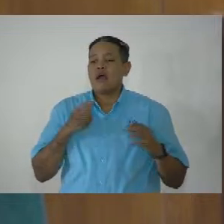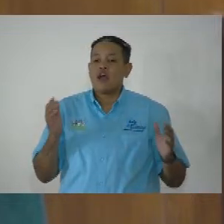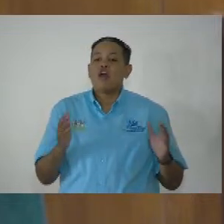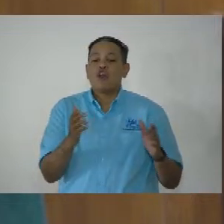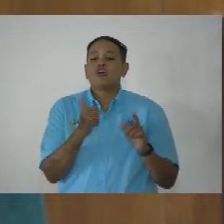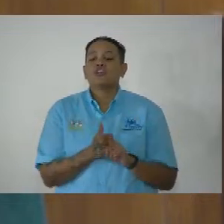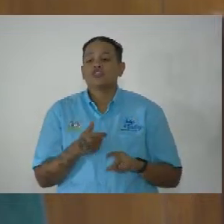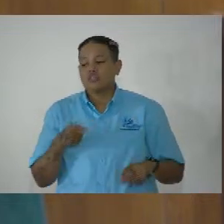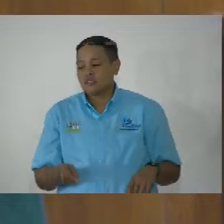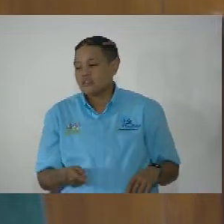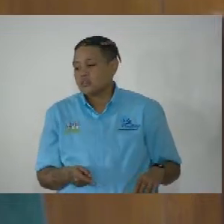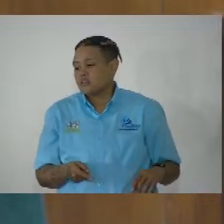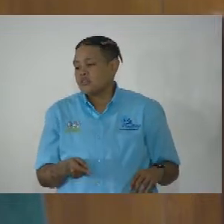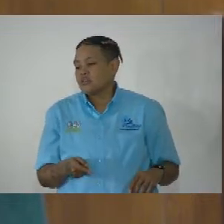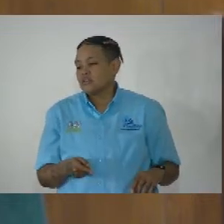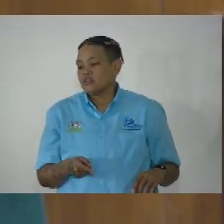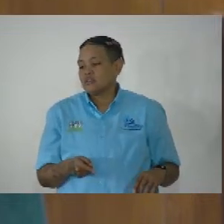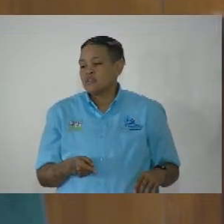that